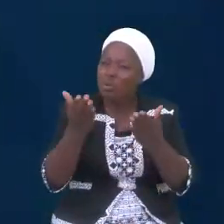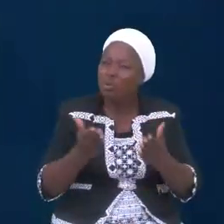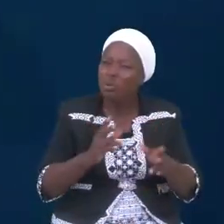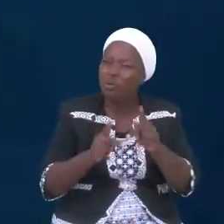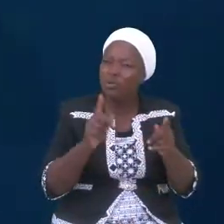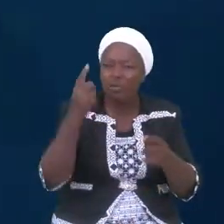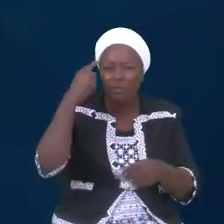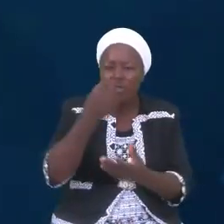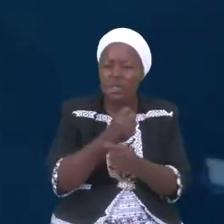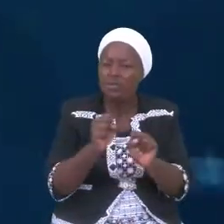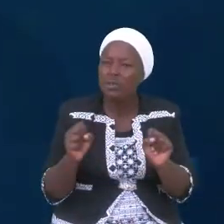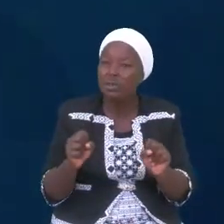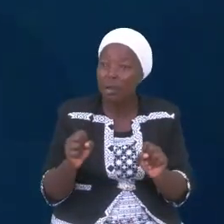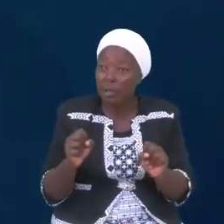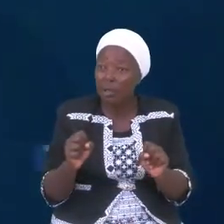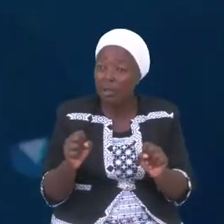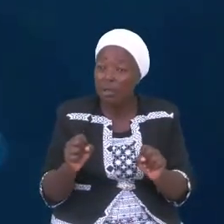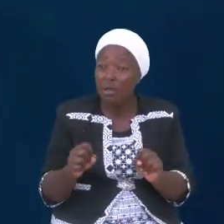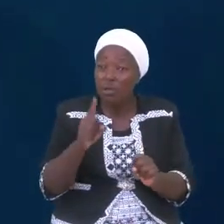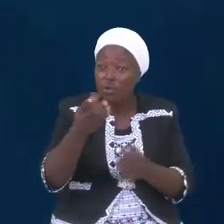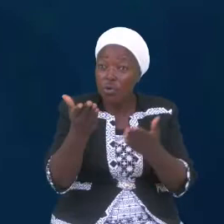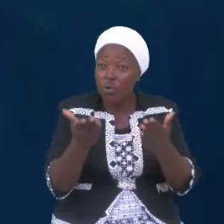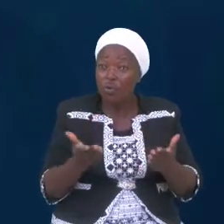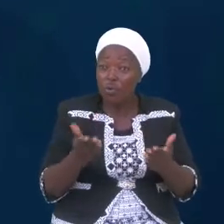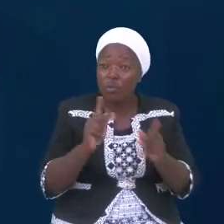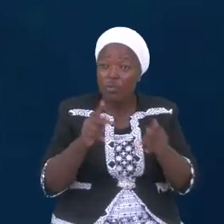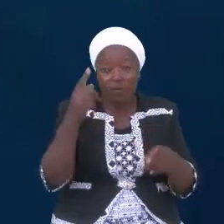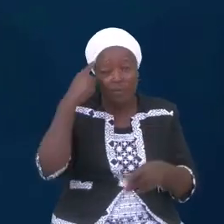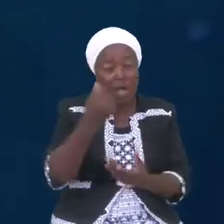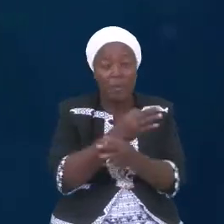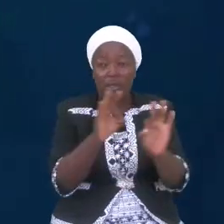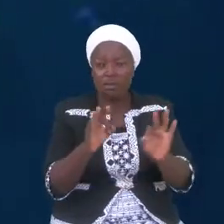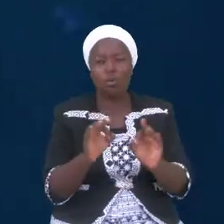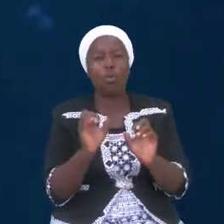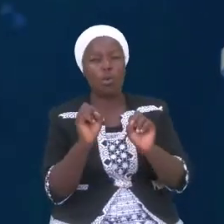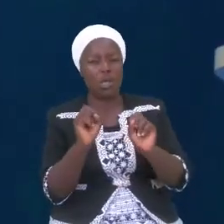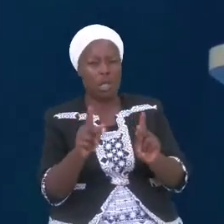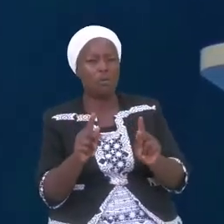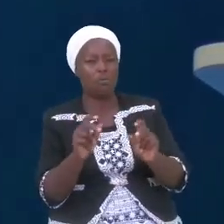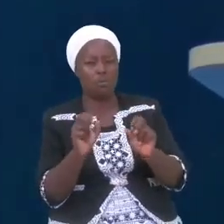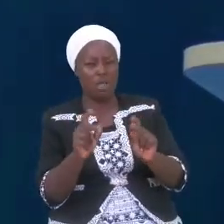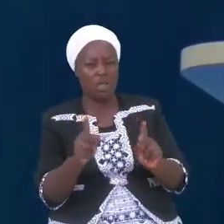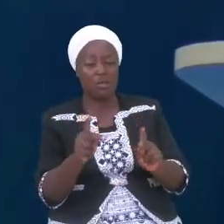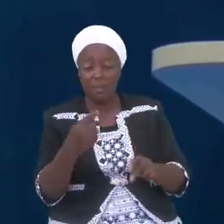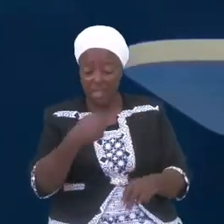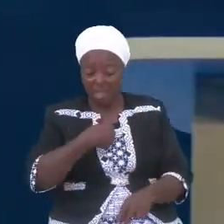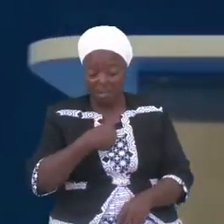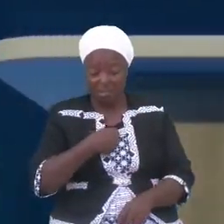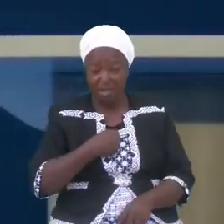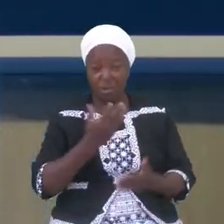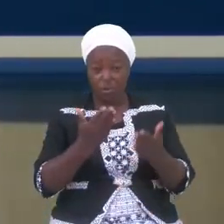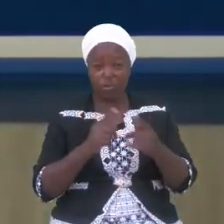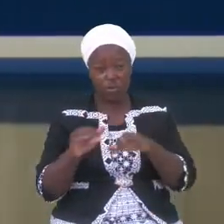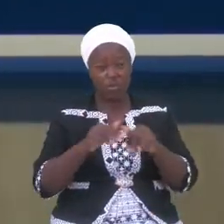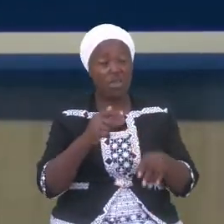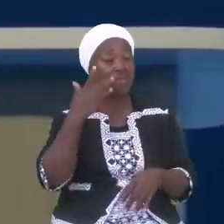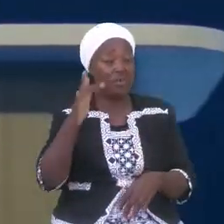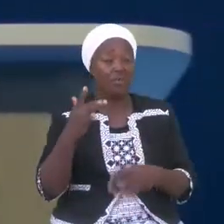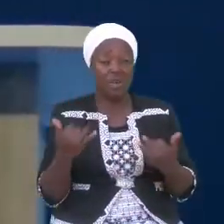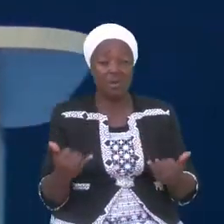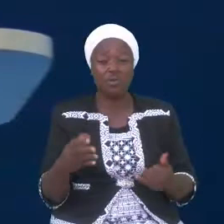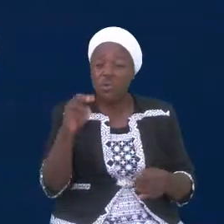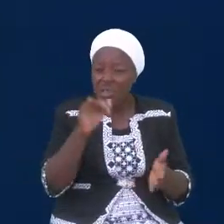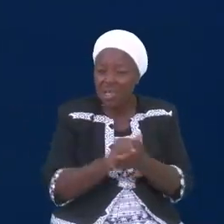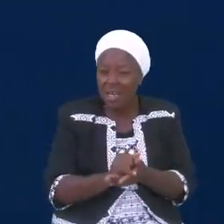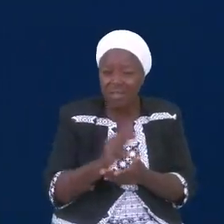for salvation. You want people for emancipation. All right. I want to do you a favor so that you'll